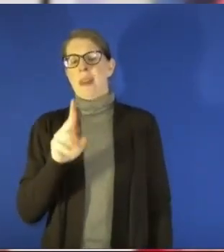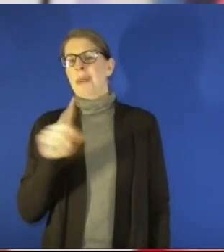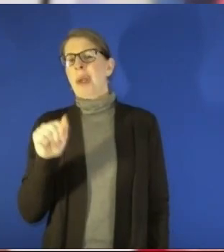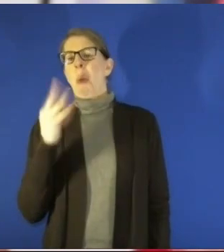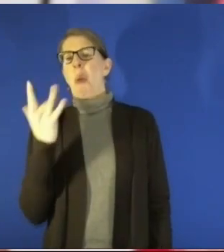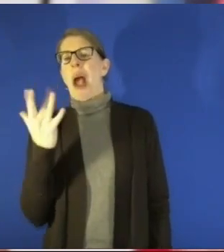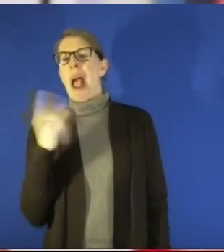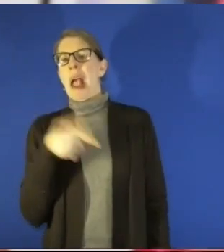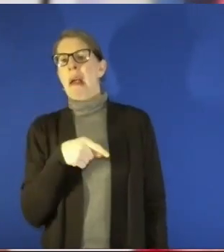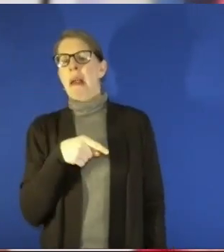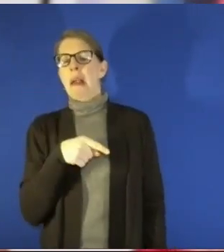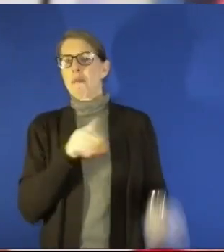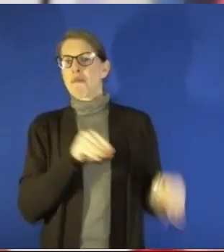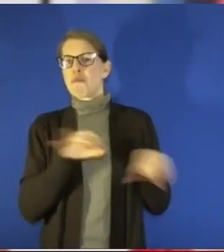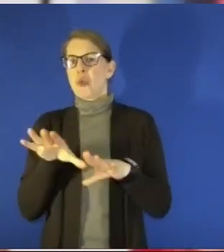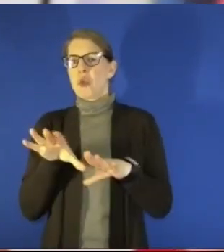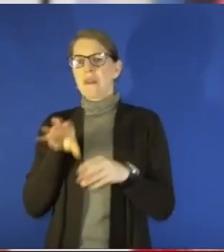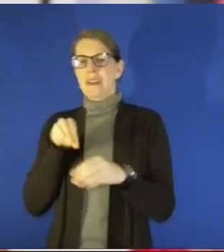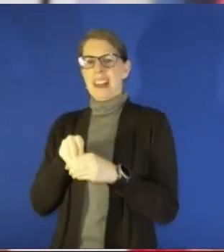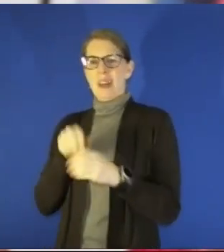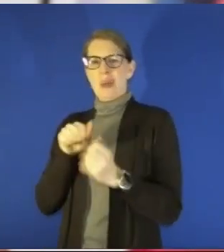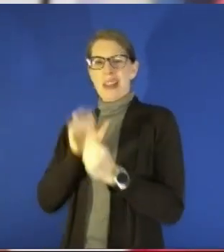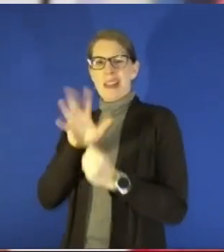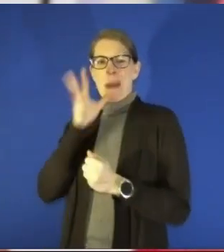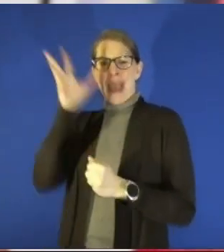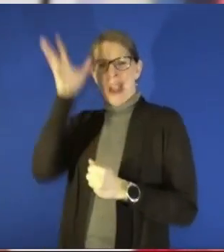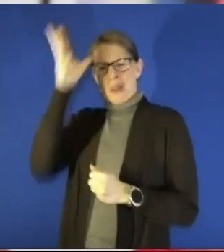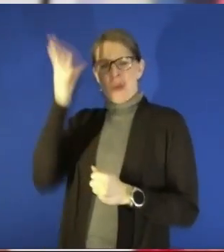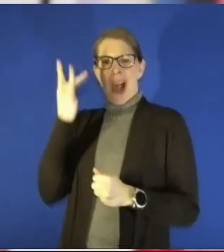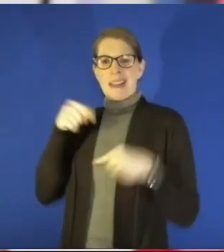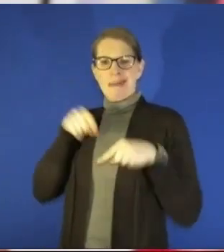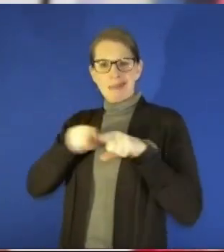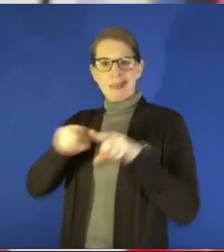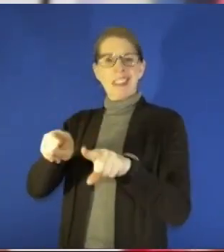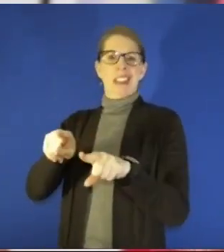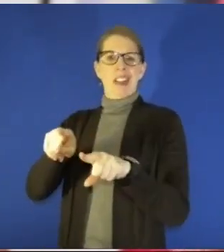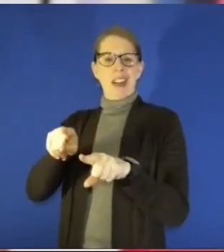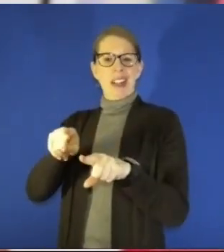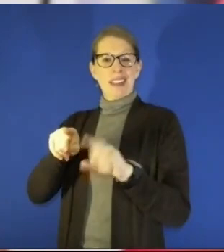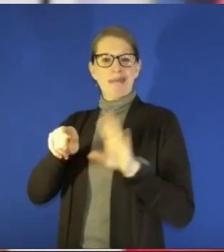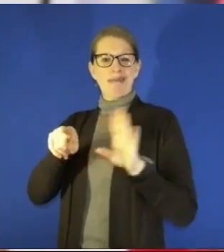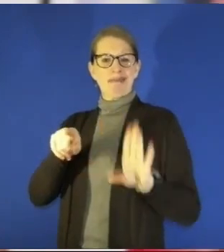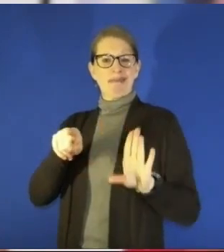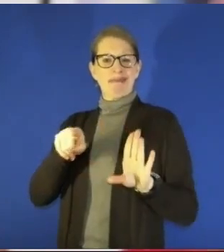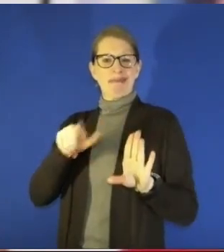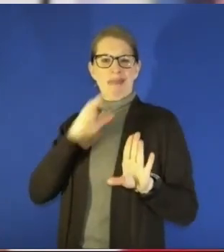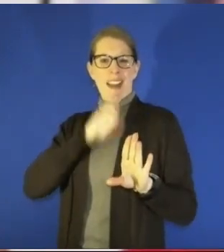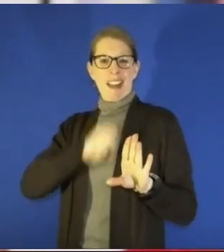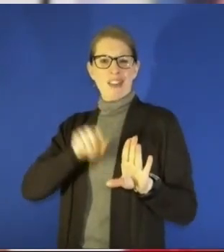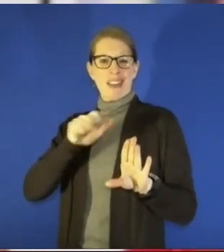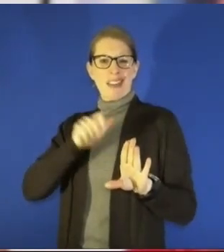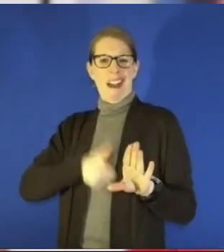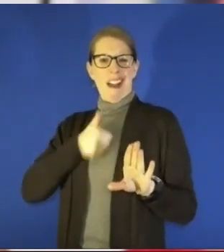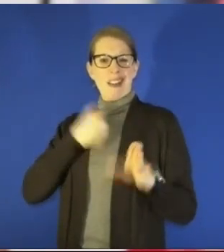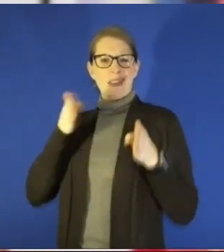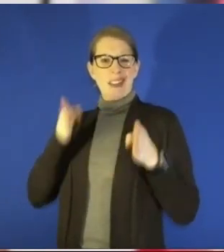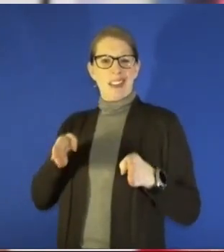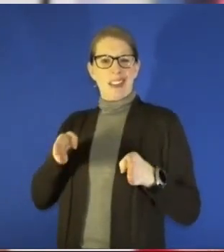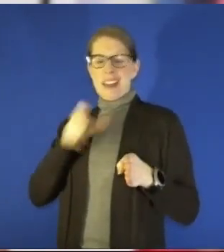person need to move in with their parents during this stage in their life? Because it doesn't make any